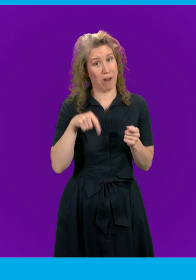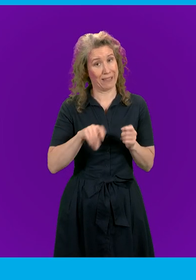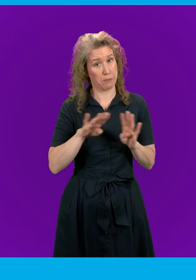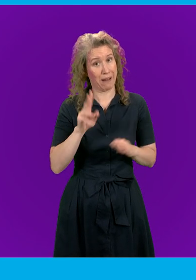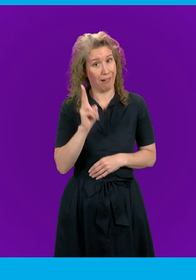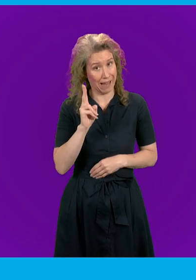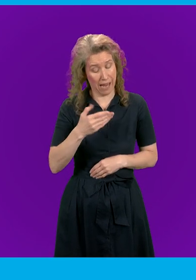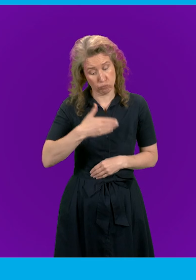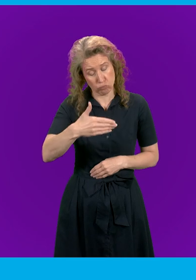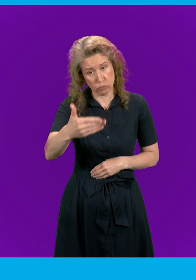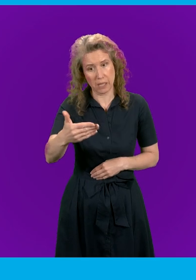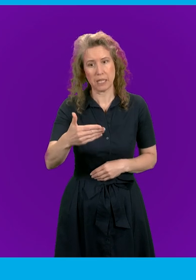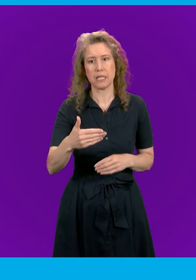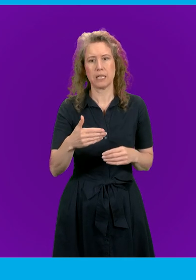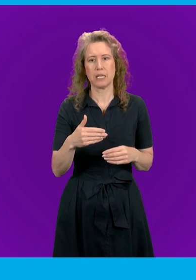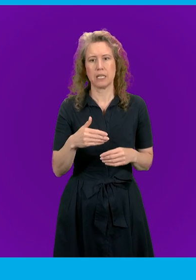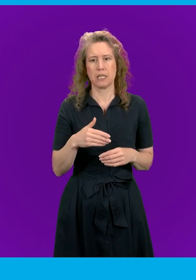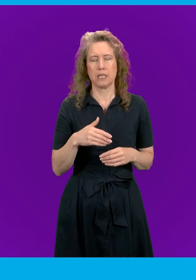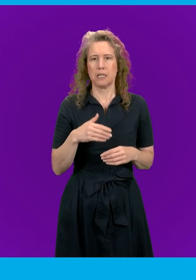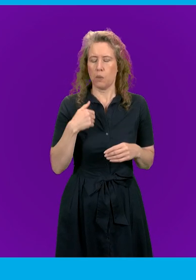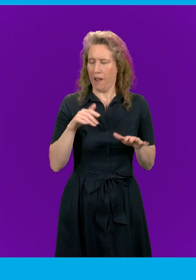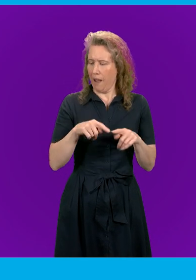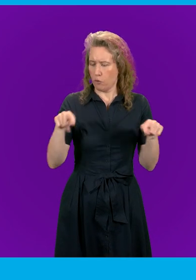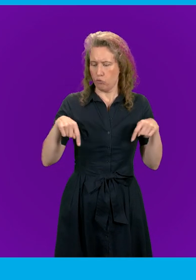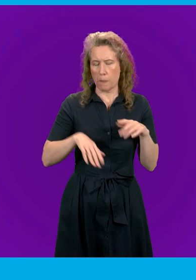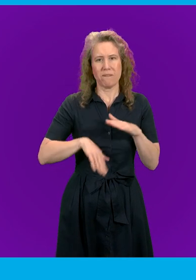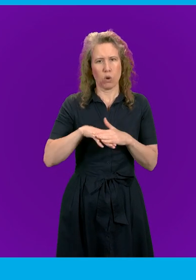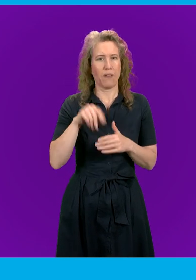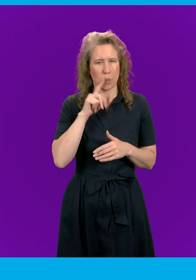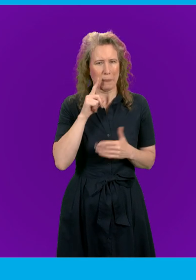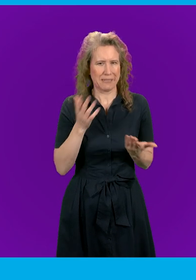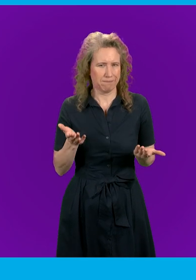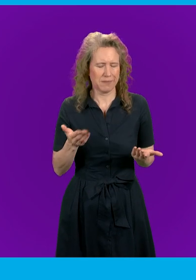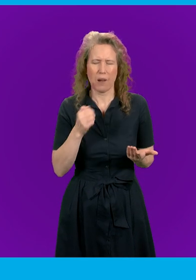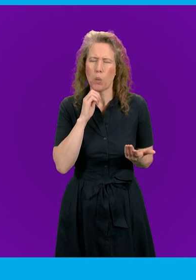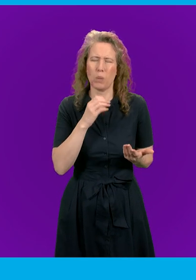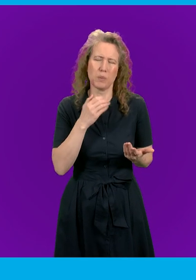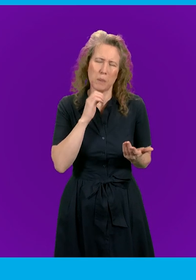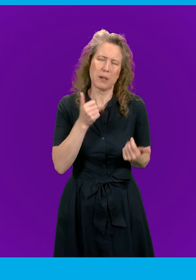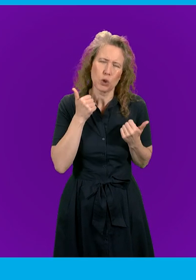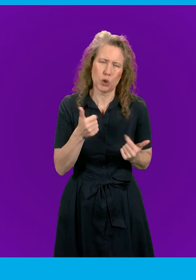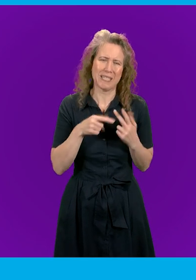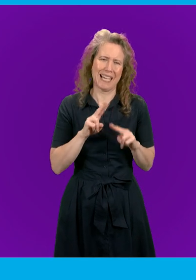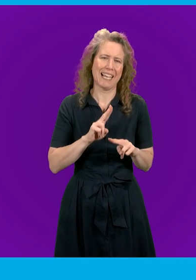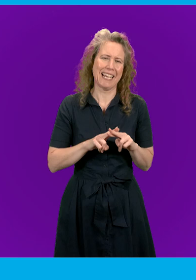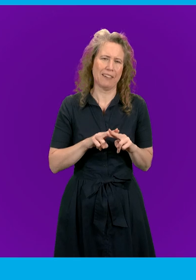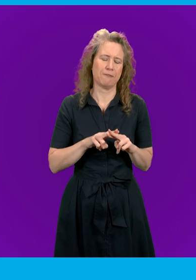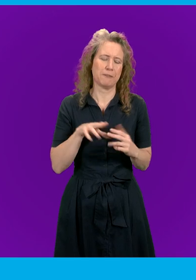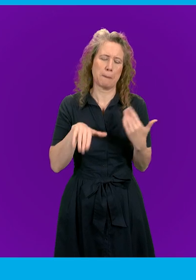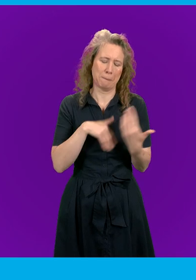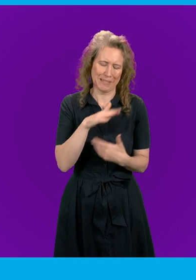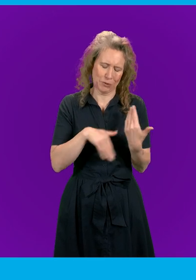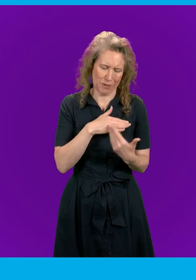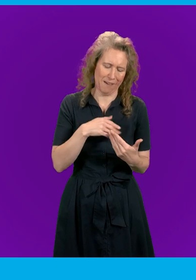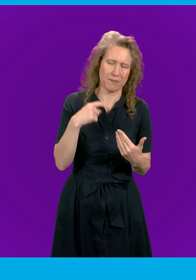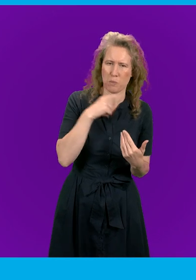that we've got, you know, we've got a room full of mostly women, and it would be great if we run it again and we had